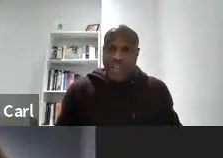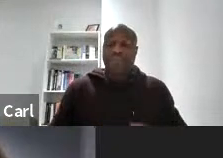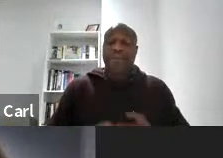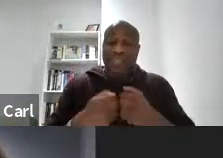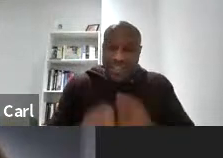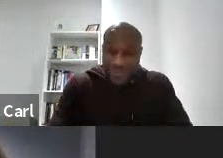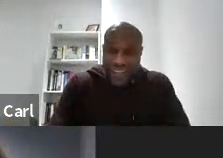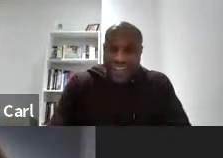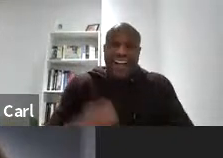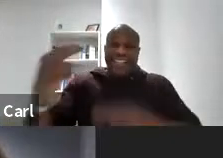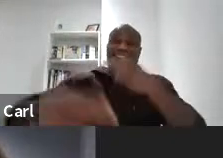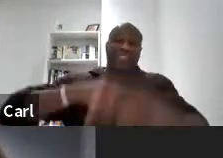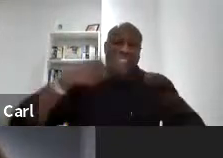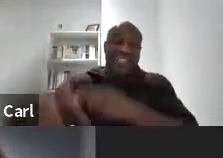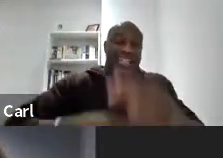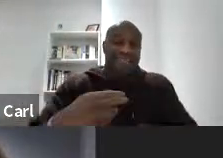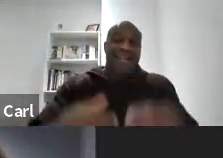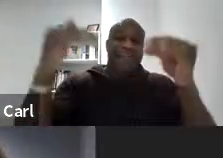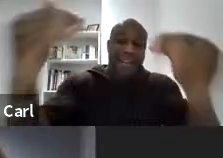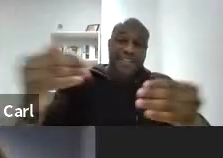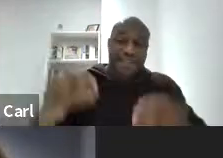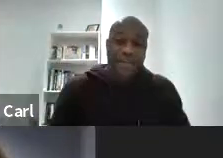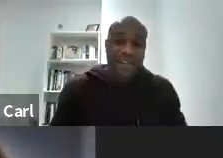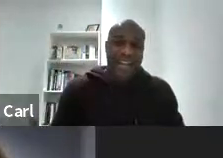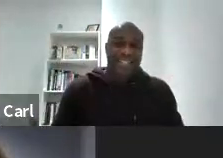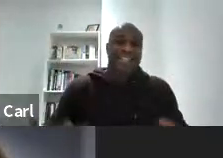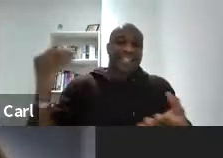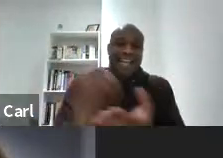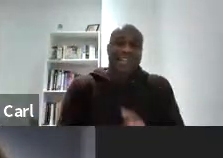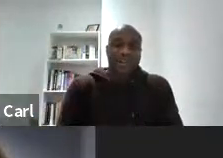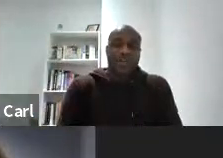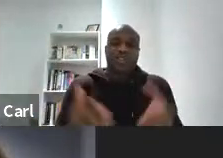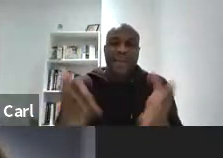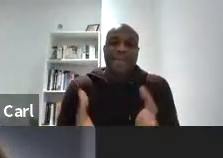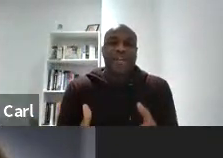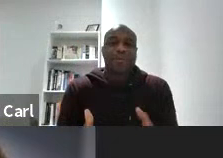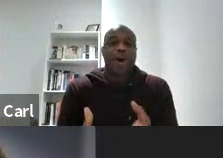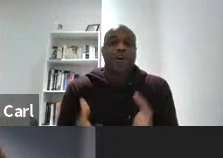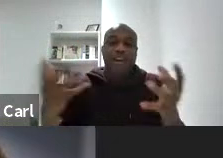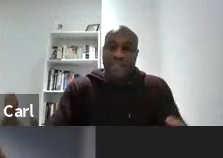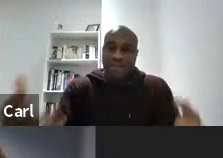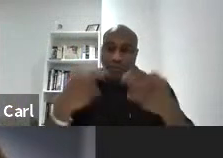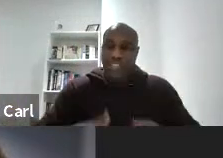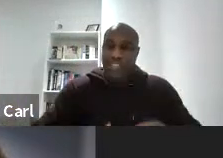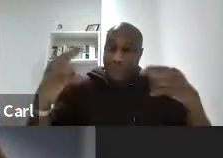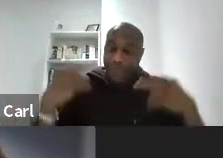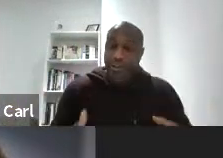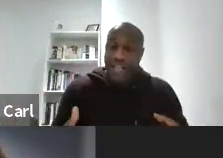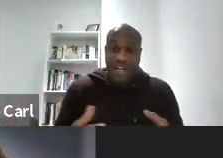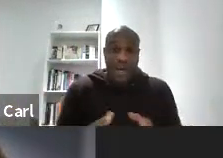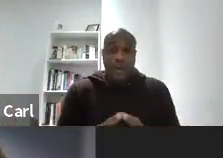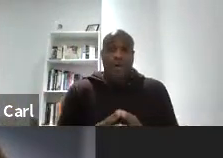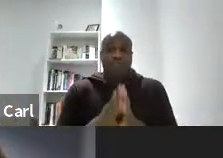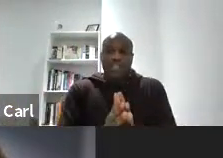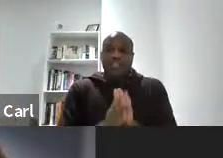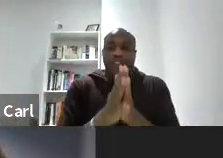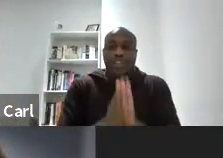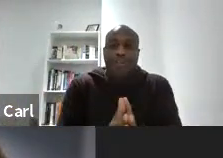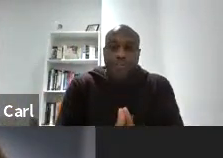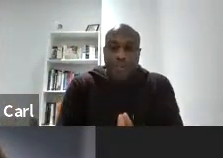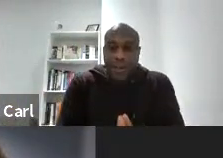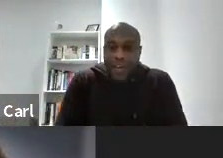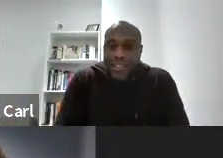momentum, to persevere, to constantly iterate based on the feedback you're getting to then launch to people who are already involved in development process, who are